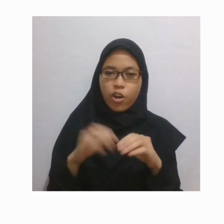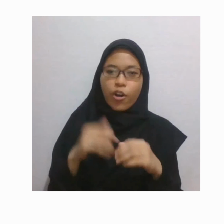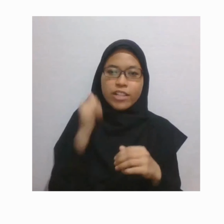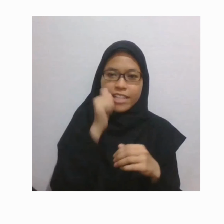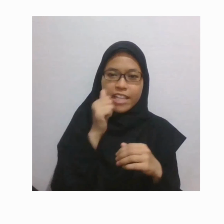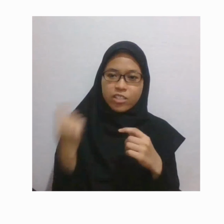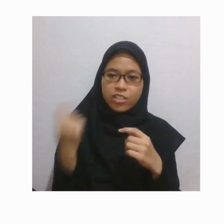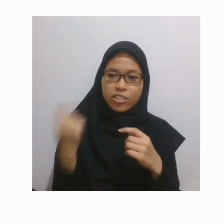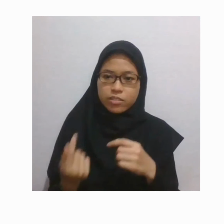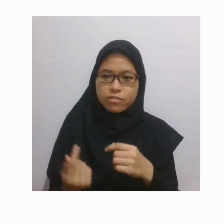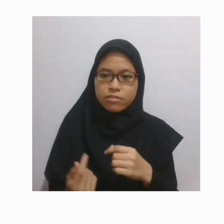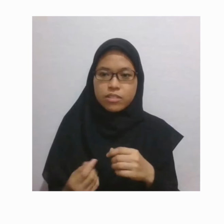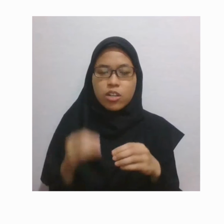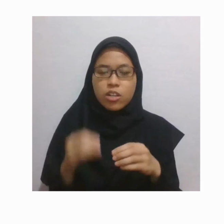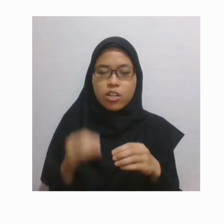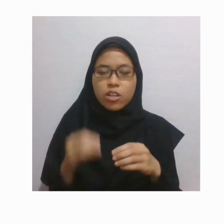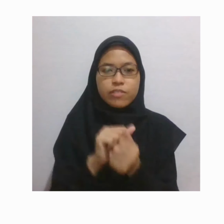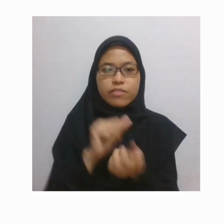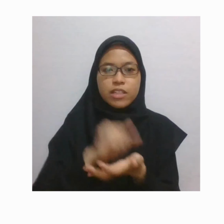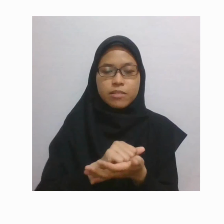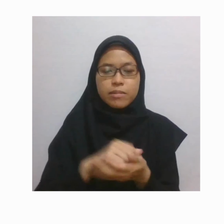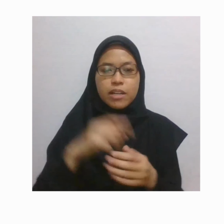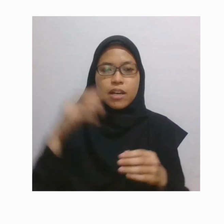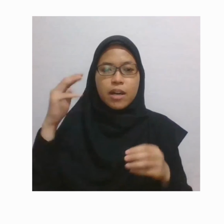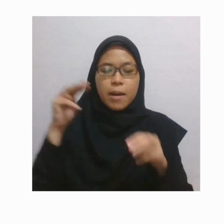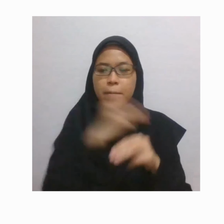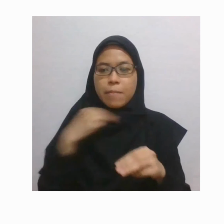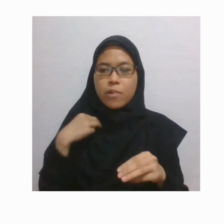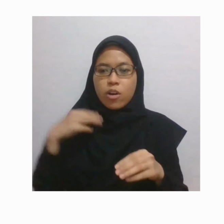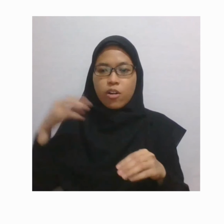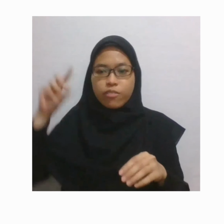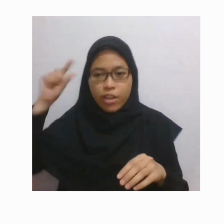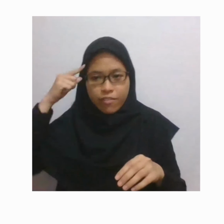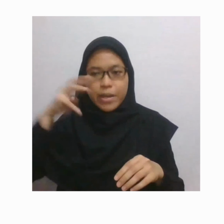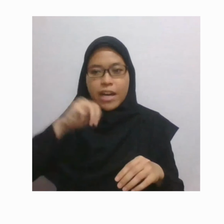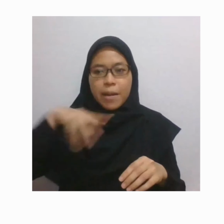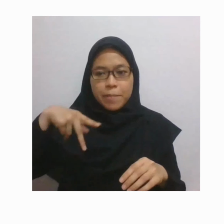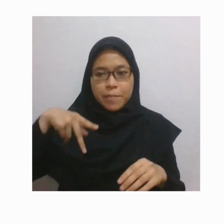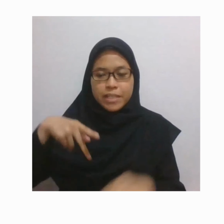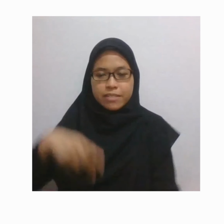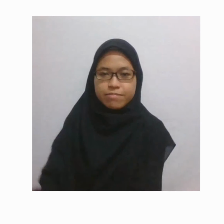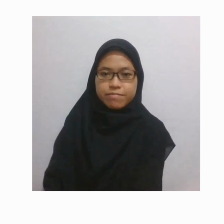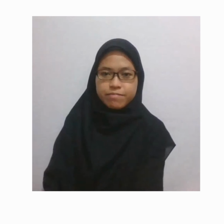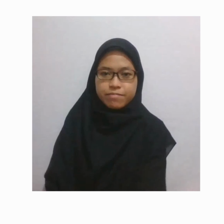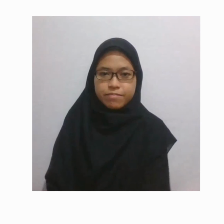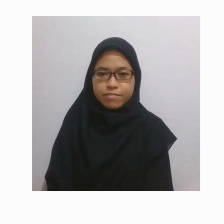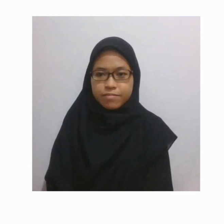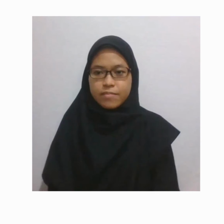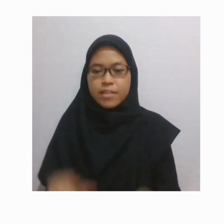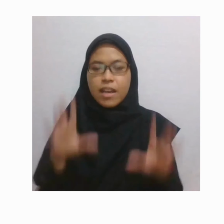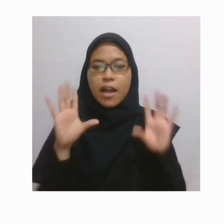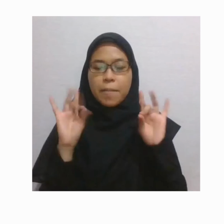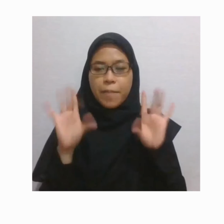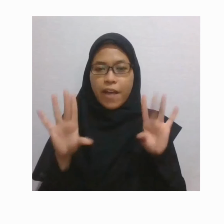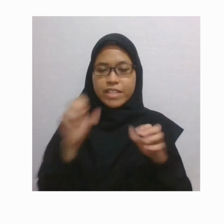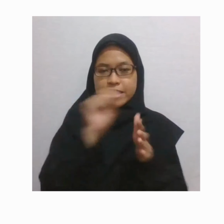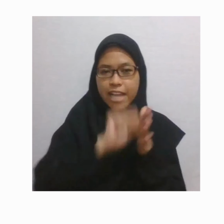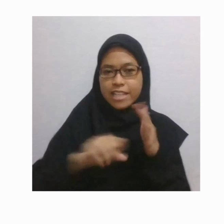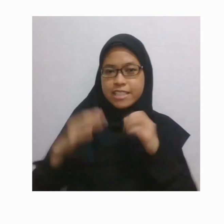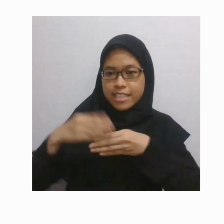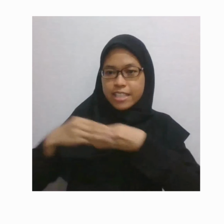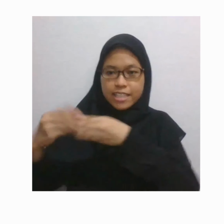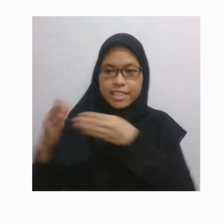with academics, members of the government, MPs, private sector leaders, it